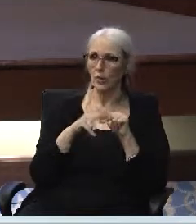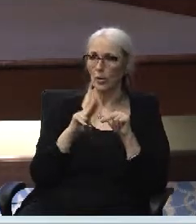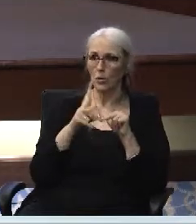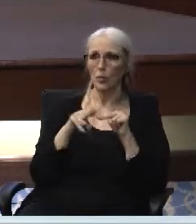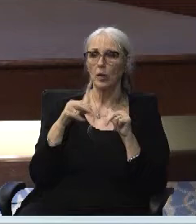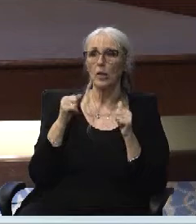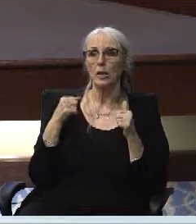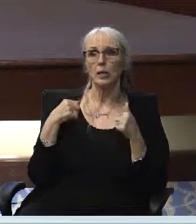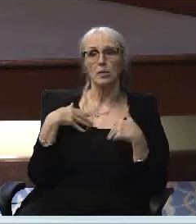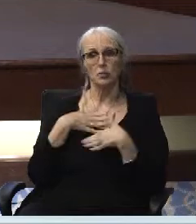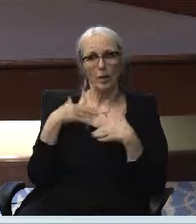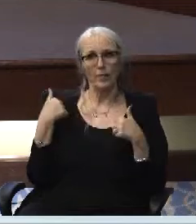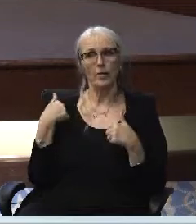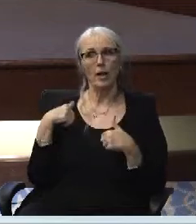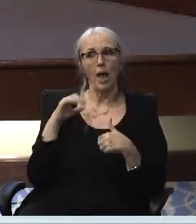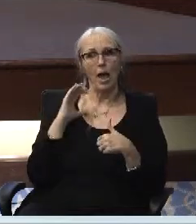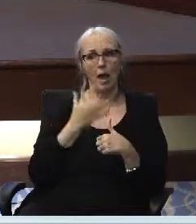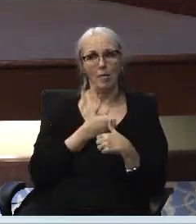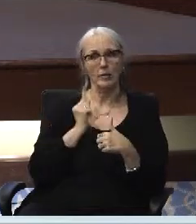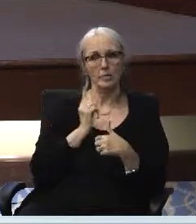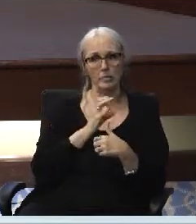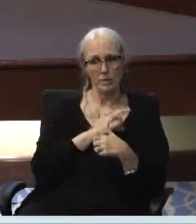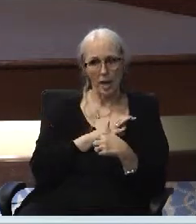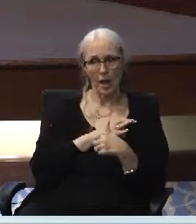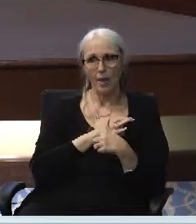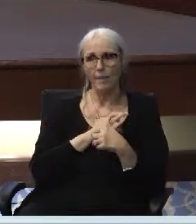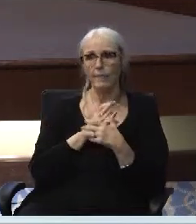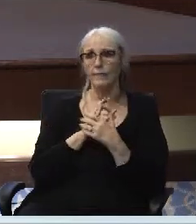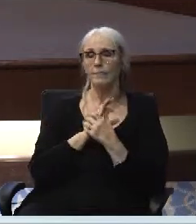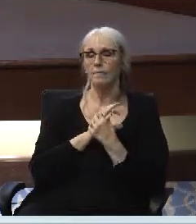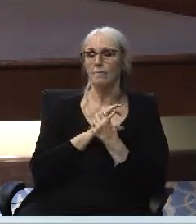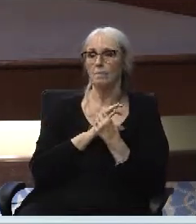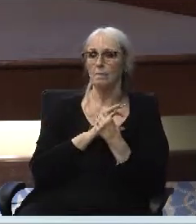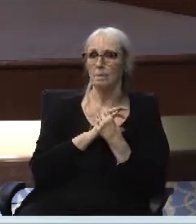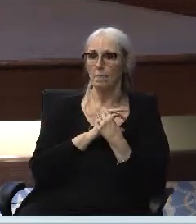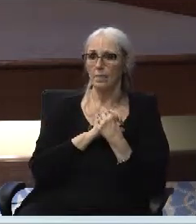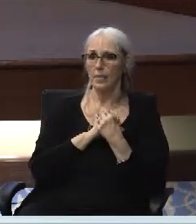health district staff and our local health authority, Dr. Farley Verner.